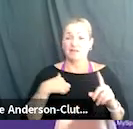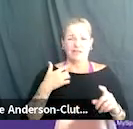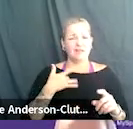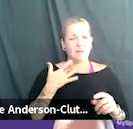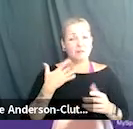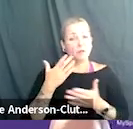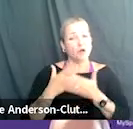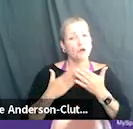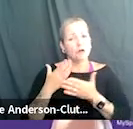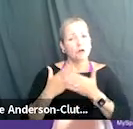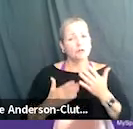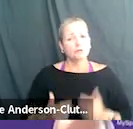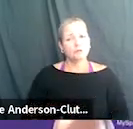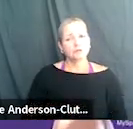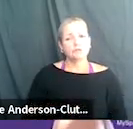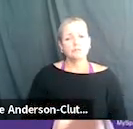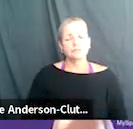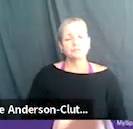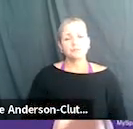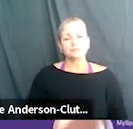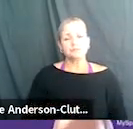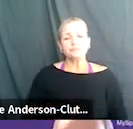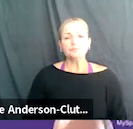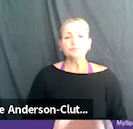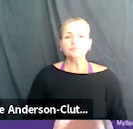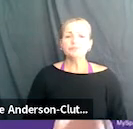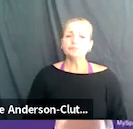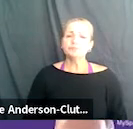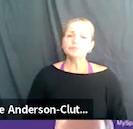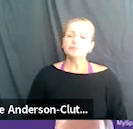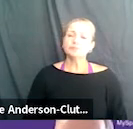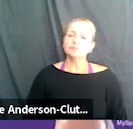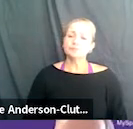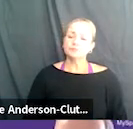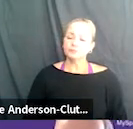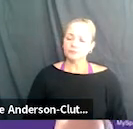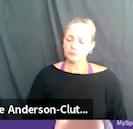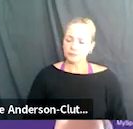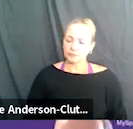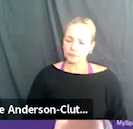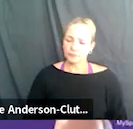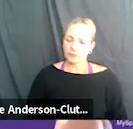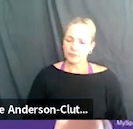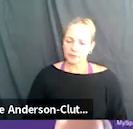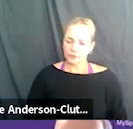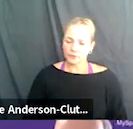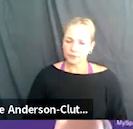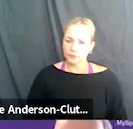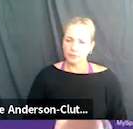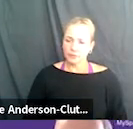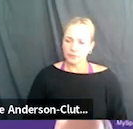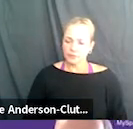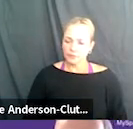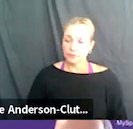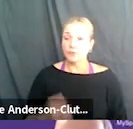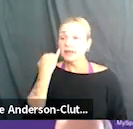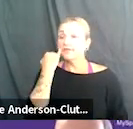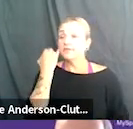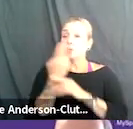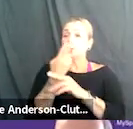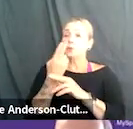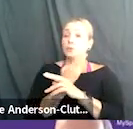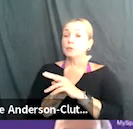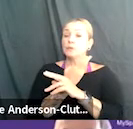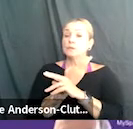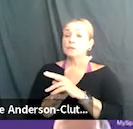So Ben raised the question, Dr. Gober did, about would behavior analysis show how much behavior is attention seeking and how